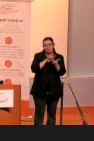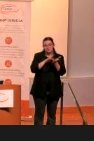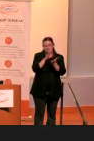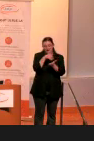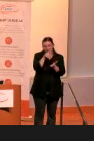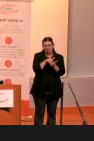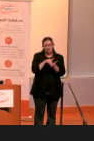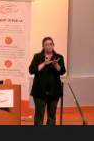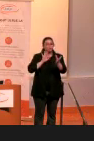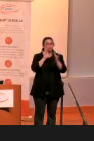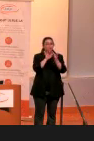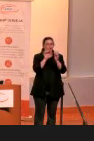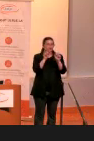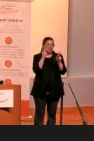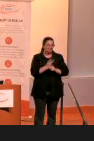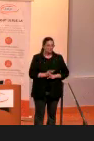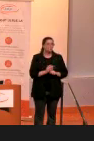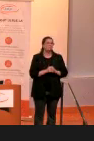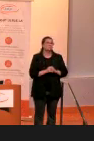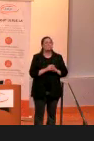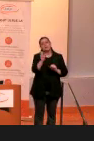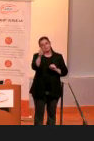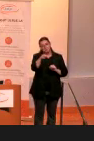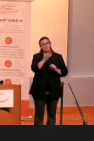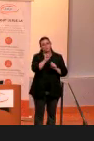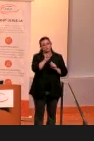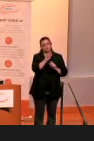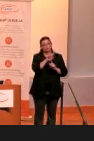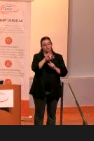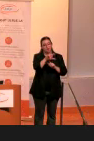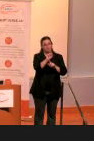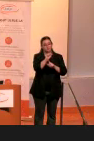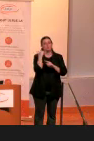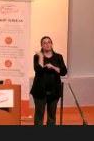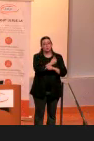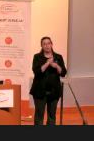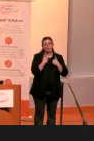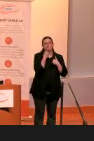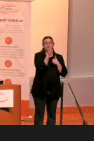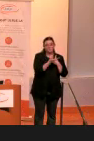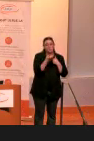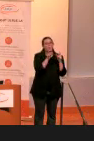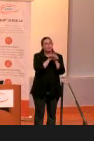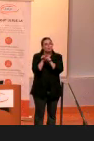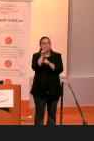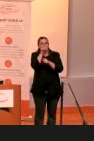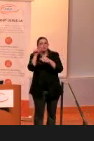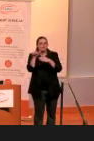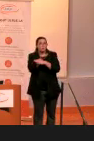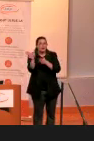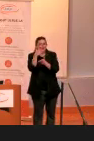find out what is going on. Yes, we are still doing trials. And there are some private practice centers that are doing